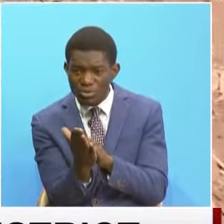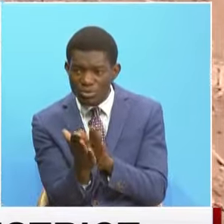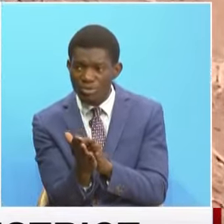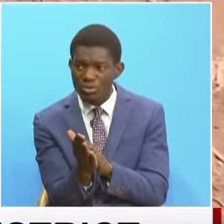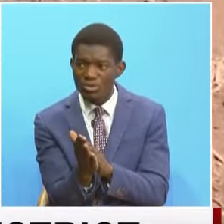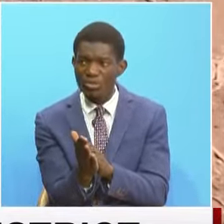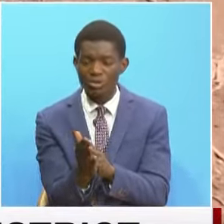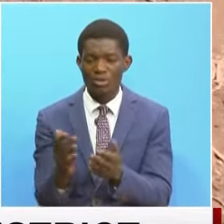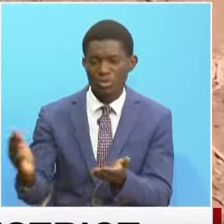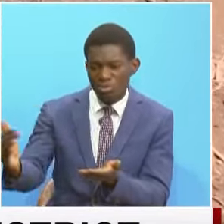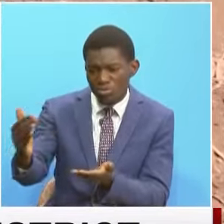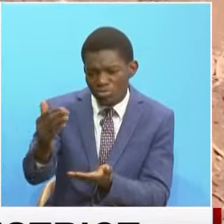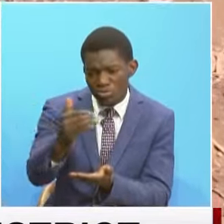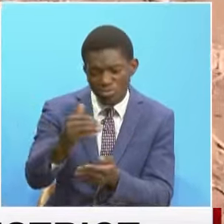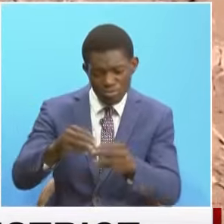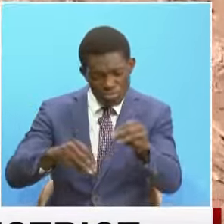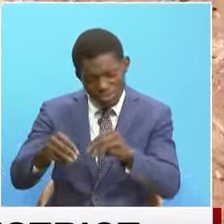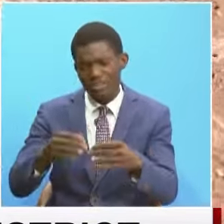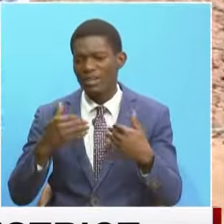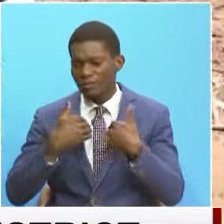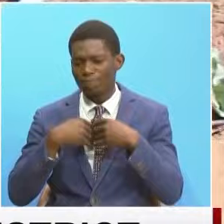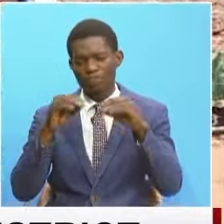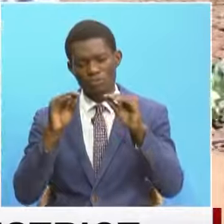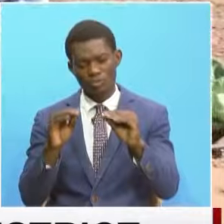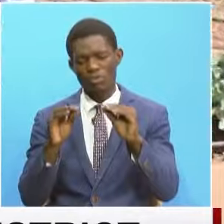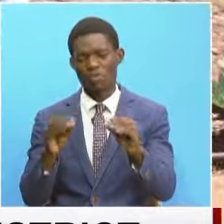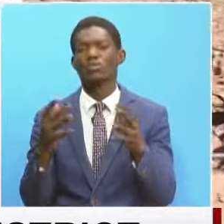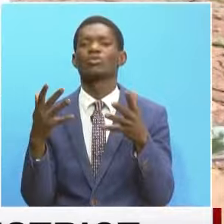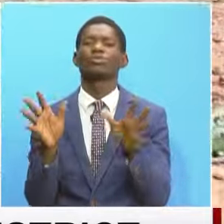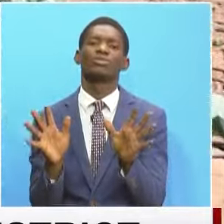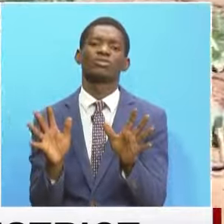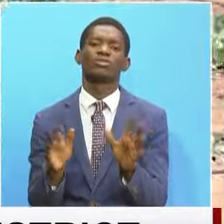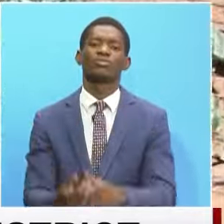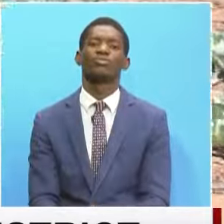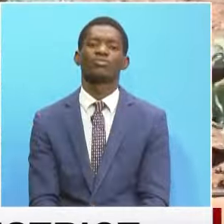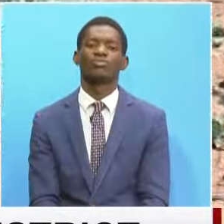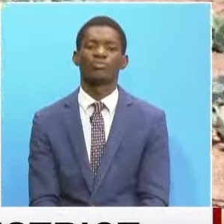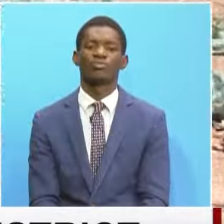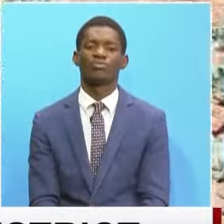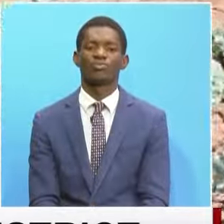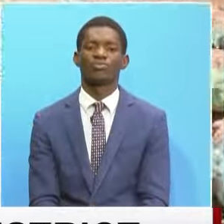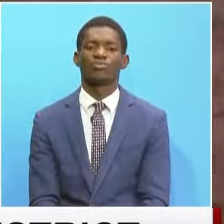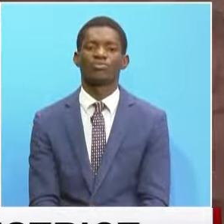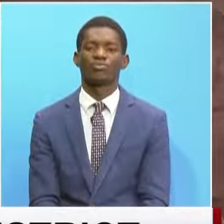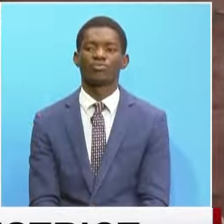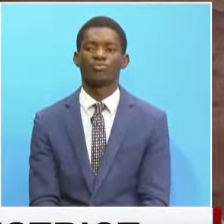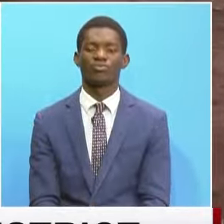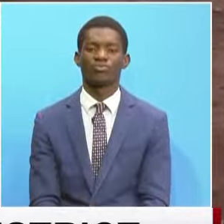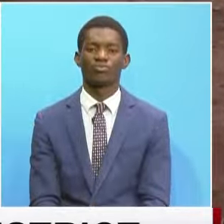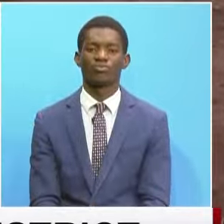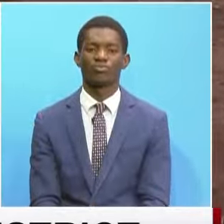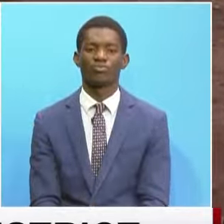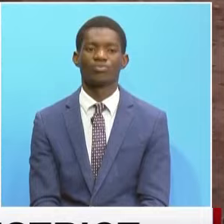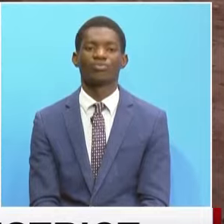pupils on waste management. Costa Kimudenda, Zanis, in Joma